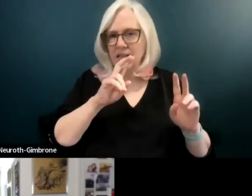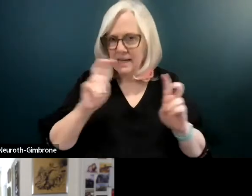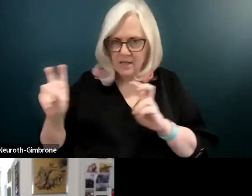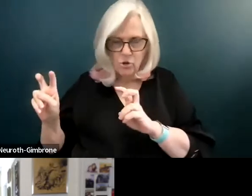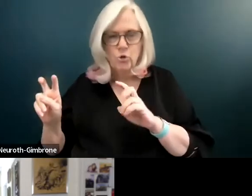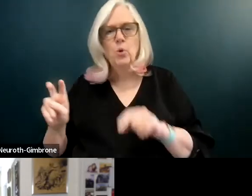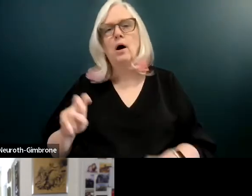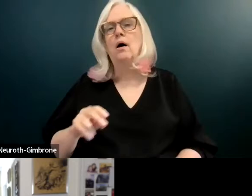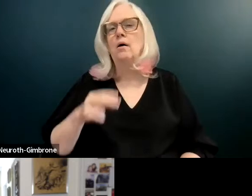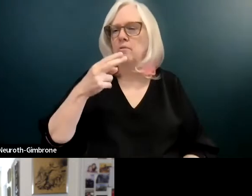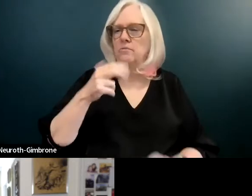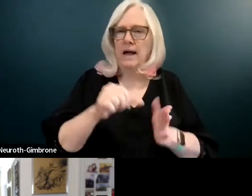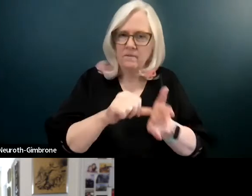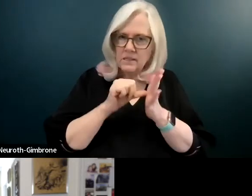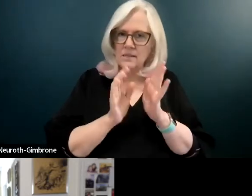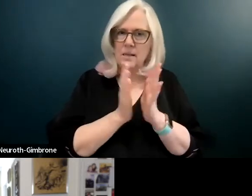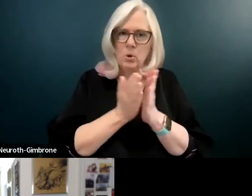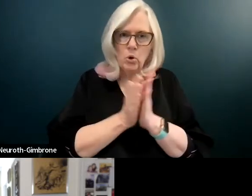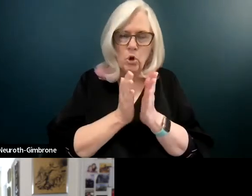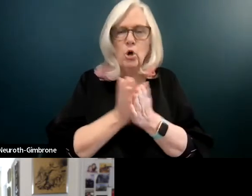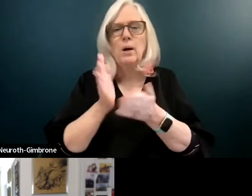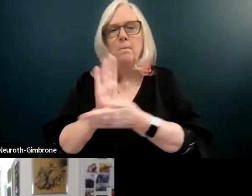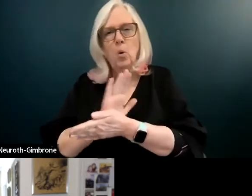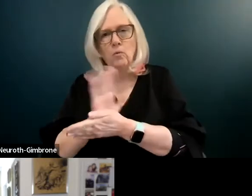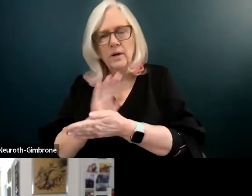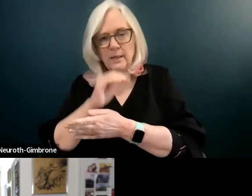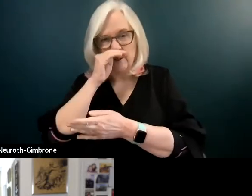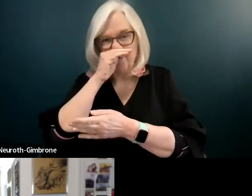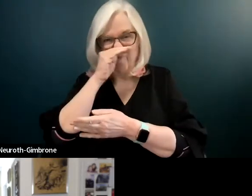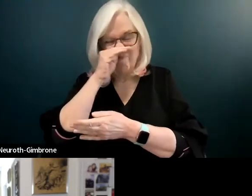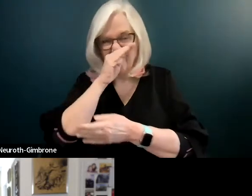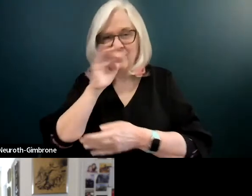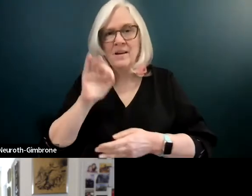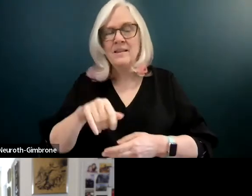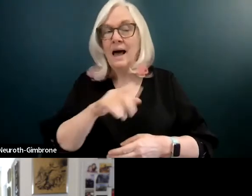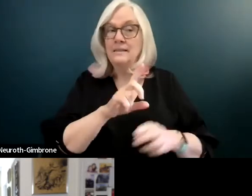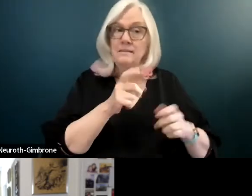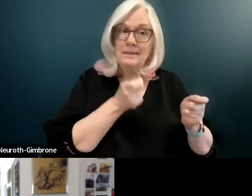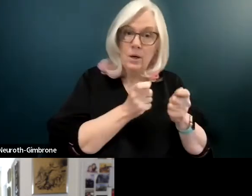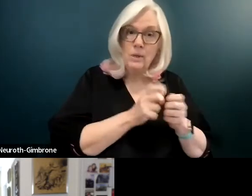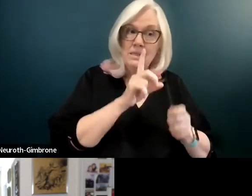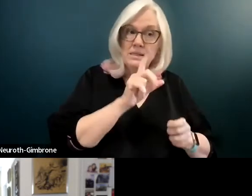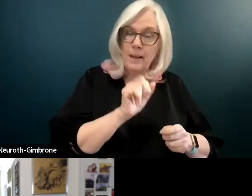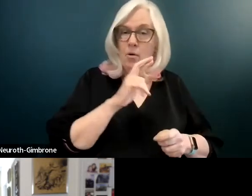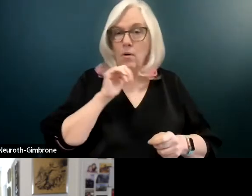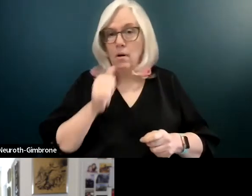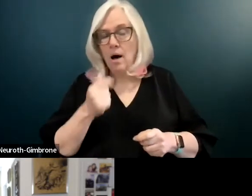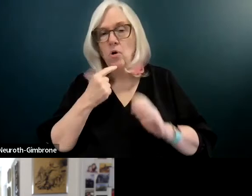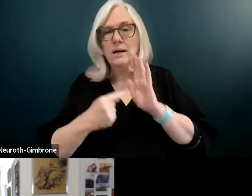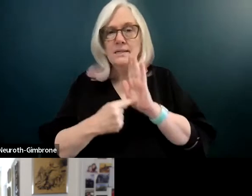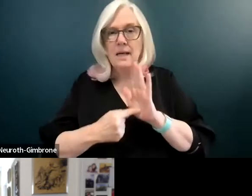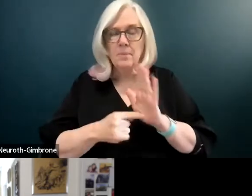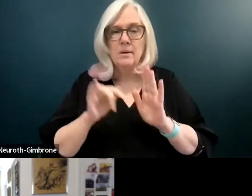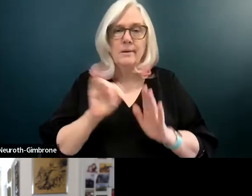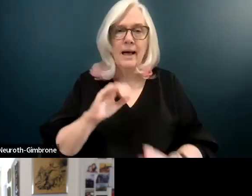movies that are dealing with disability or not. But for example, as Caitlin was